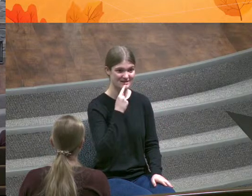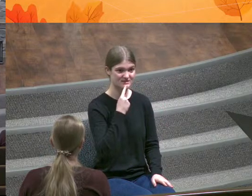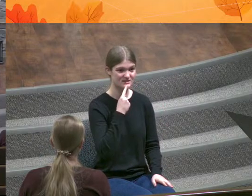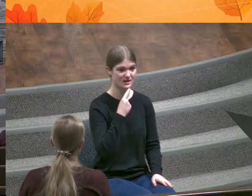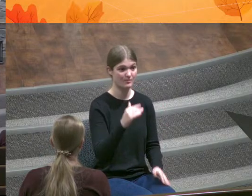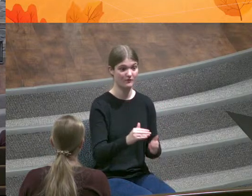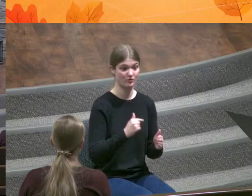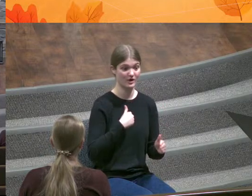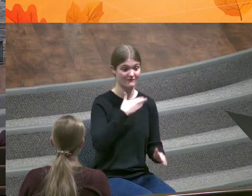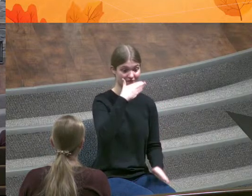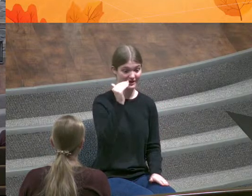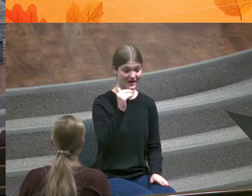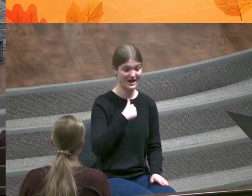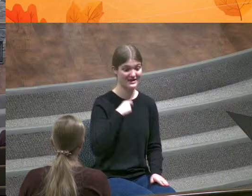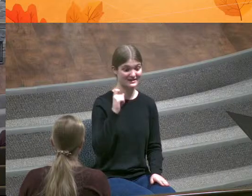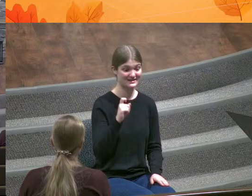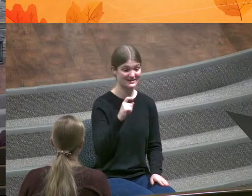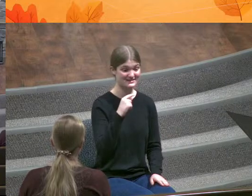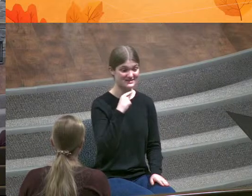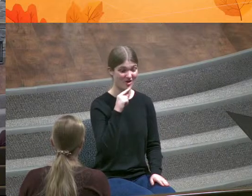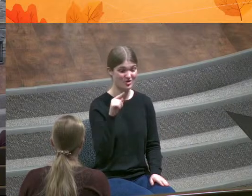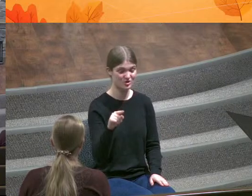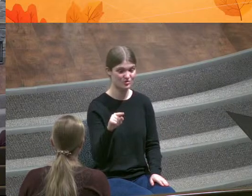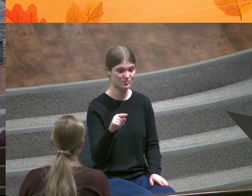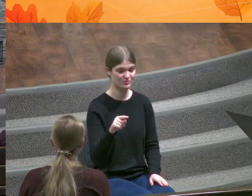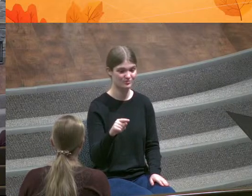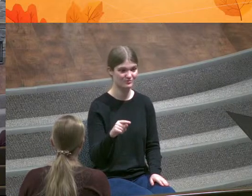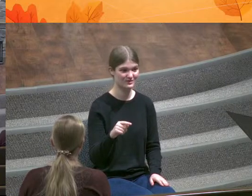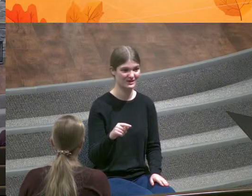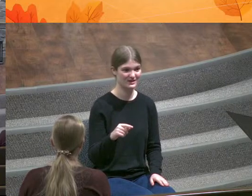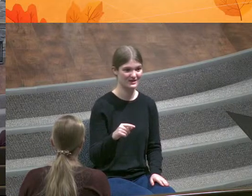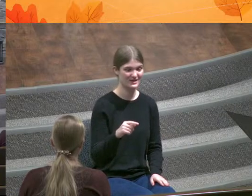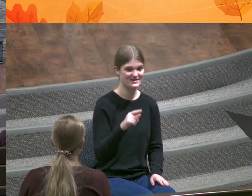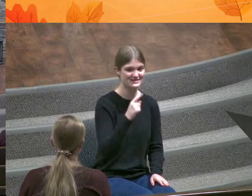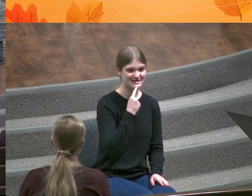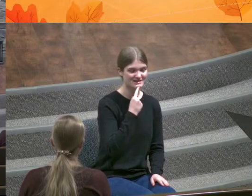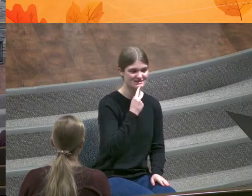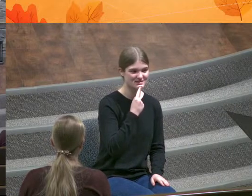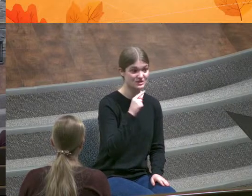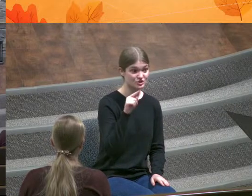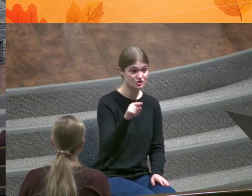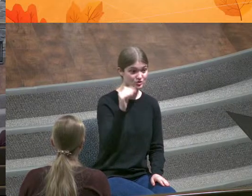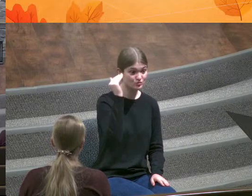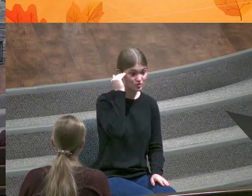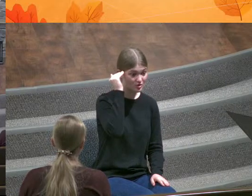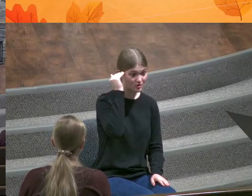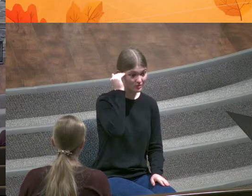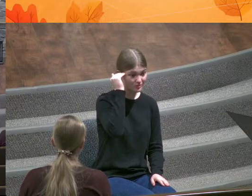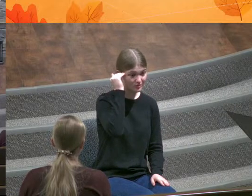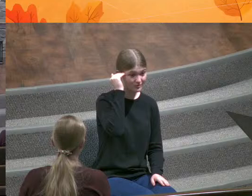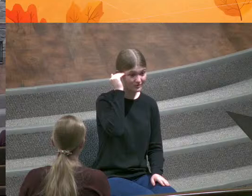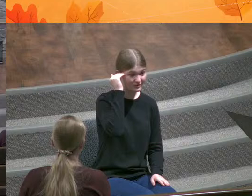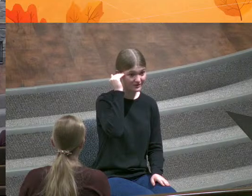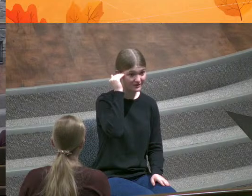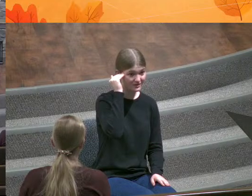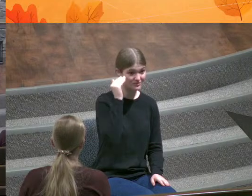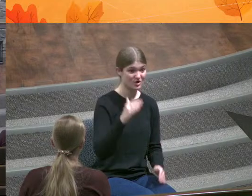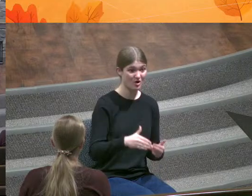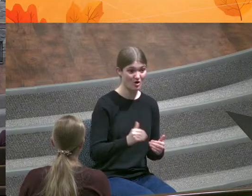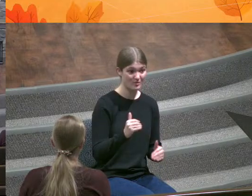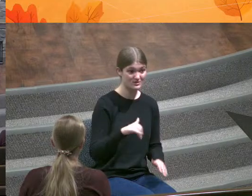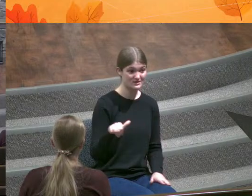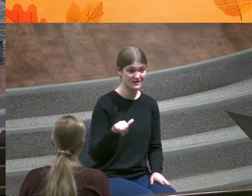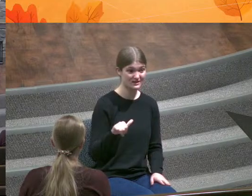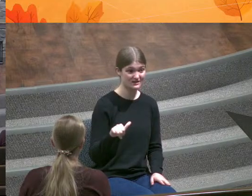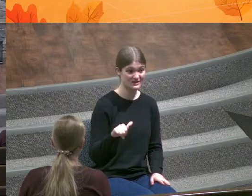I gotta tell you this. And while I got you both here, he grabs Dad and he grabs me. He pulls us over to the side. He said, did you know that it was almost